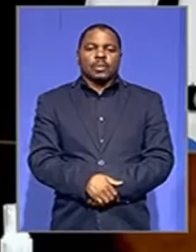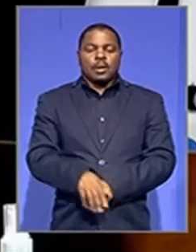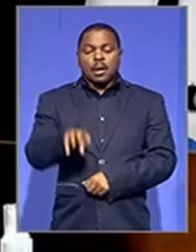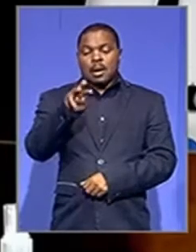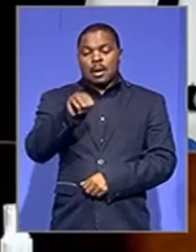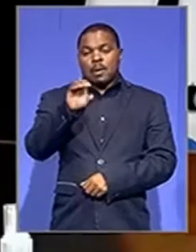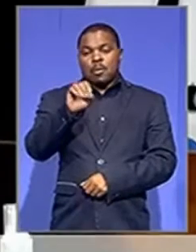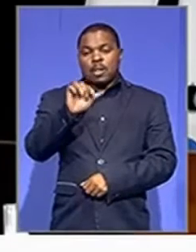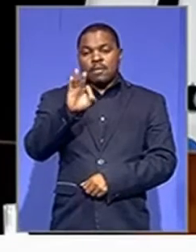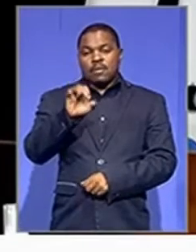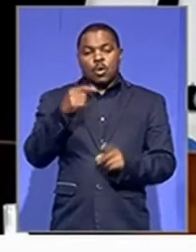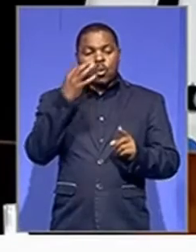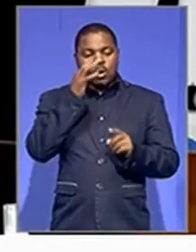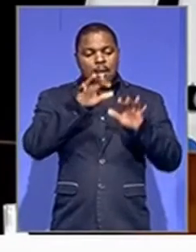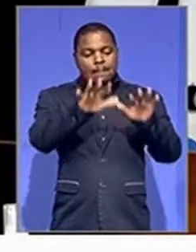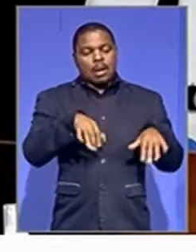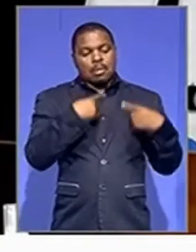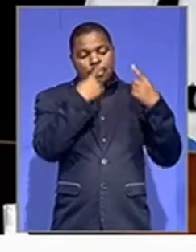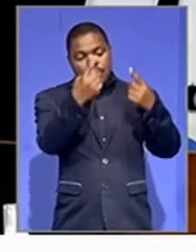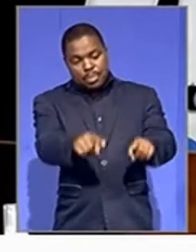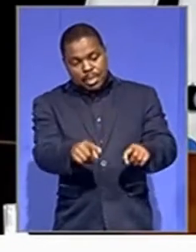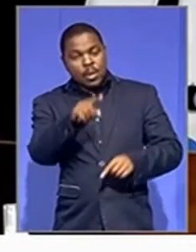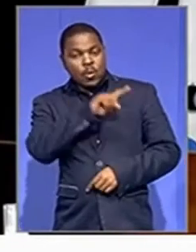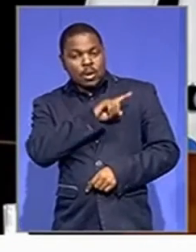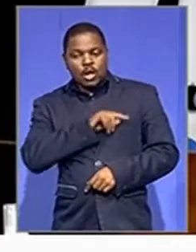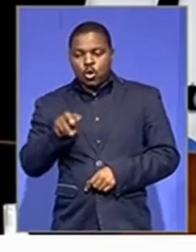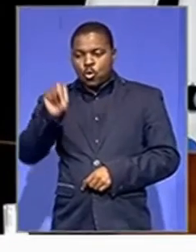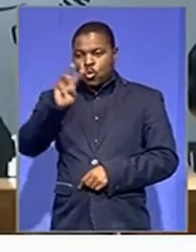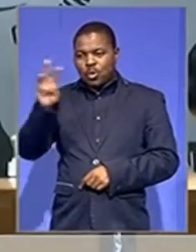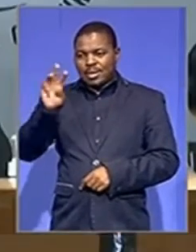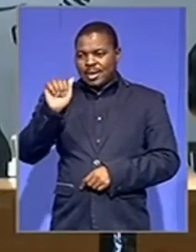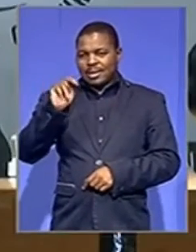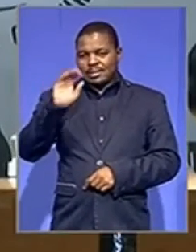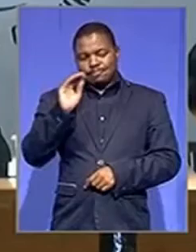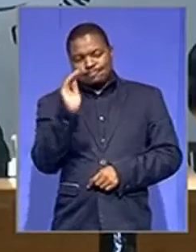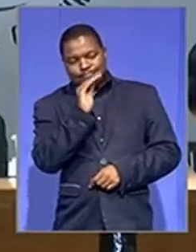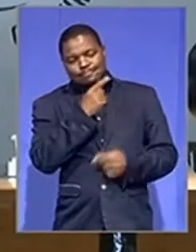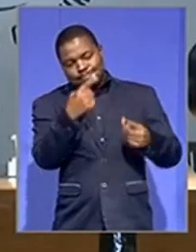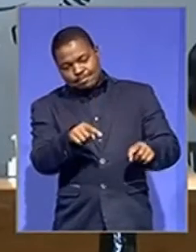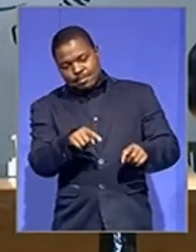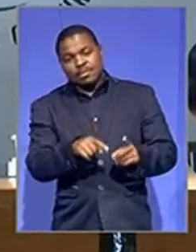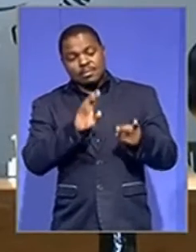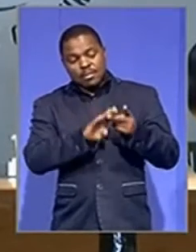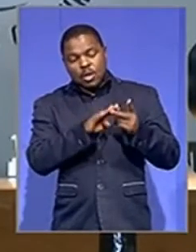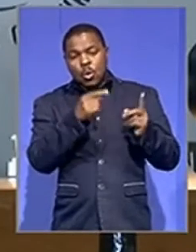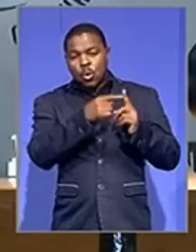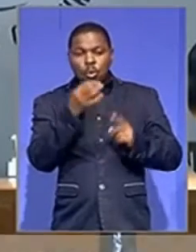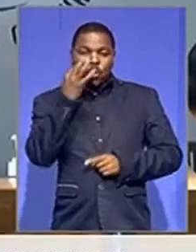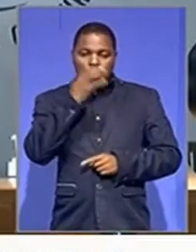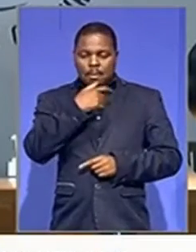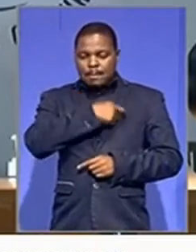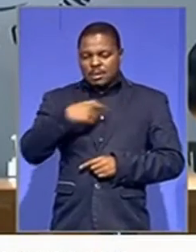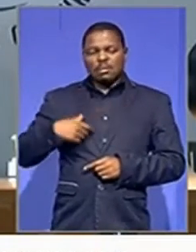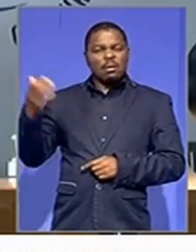Brian Molefe o rutsweng le palamente morago ga go gopelwa ke ANC ka North West. O boletse gape gore o be a sa tsebe selo ka leano